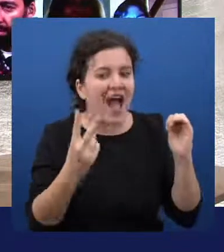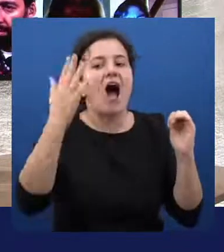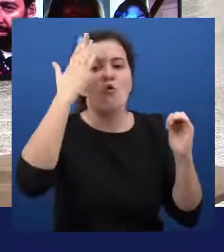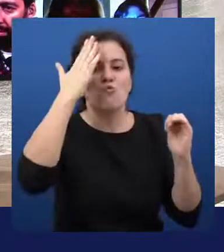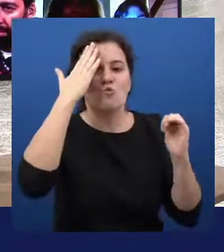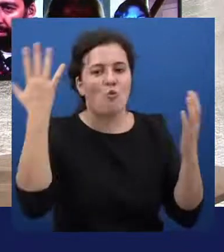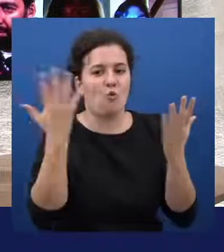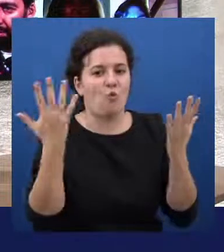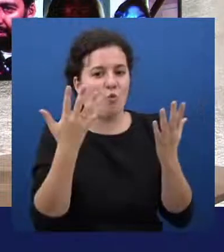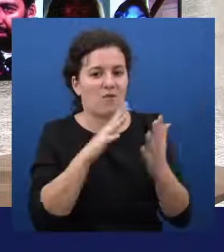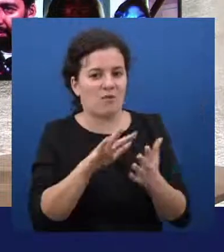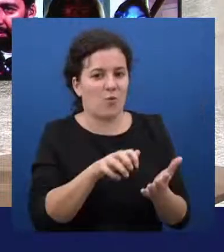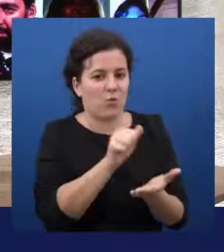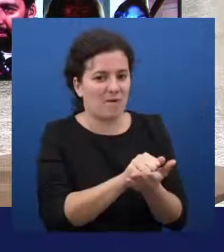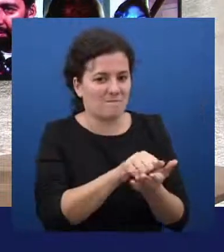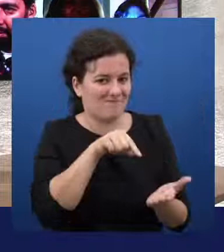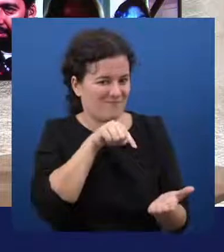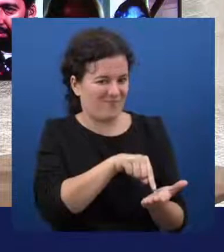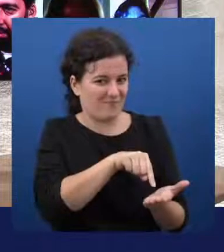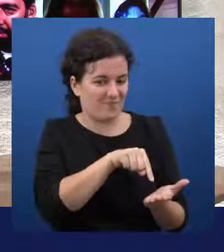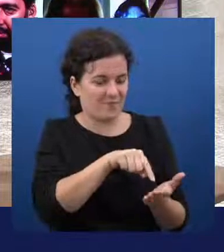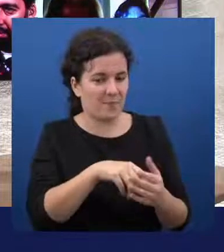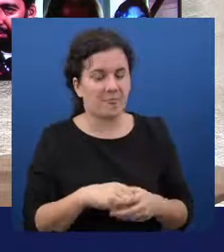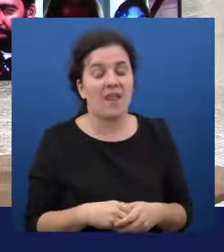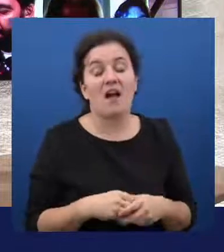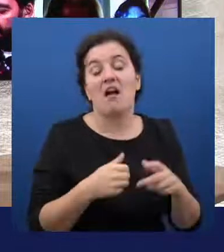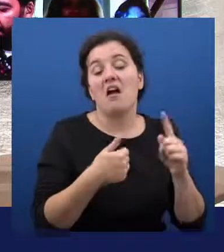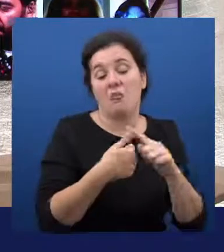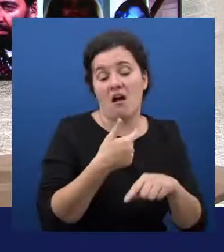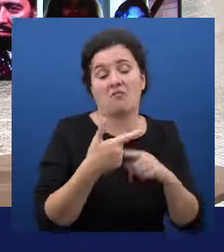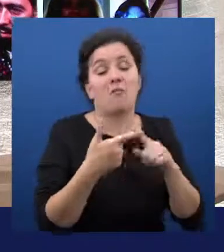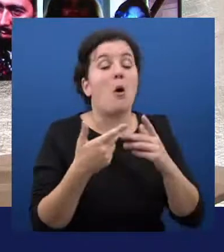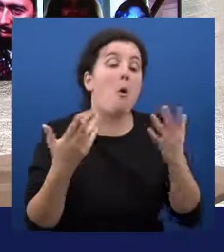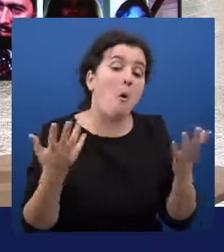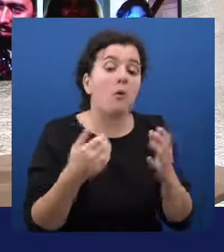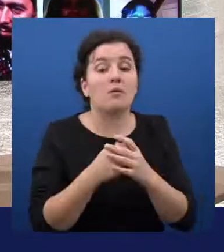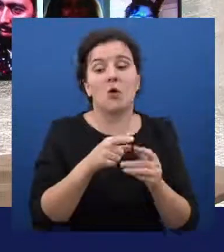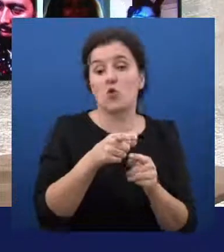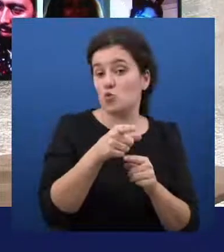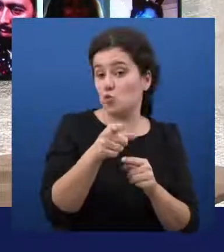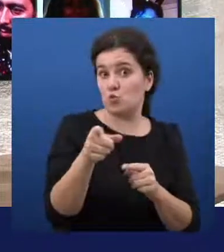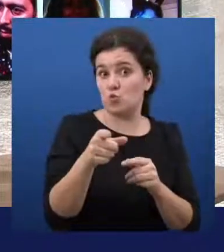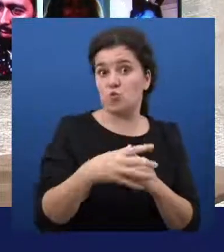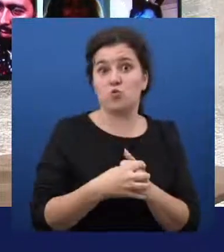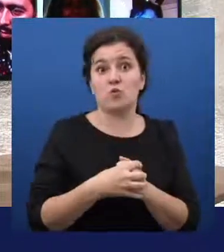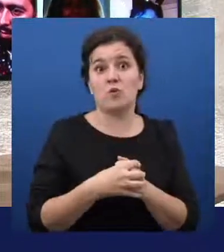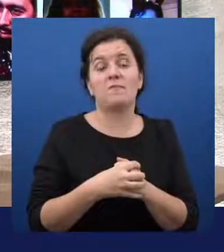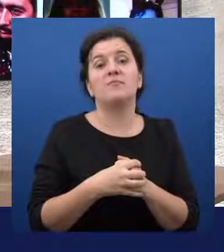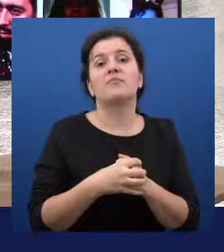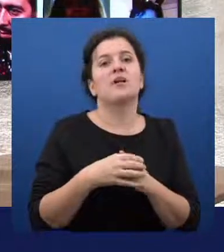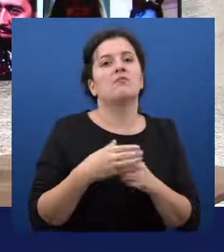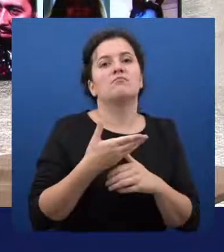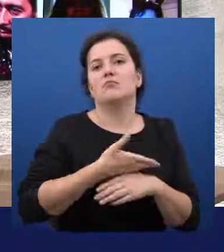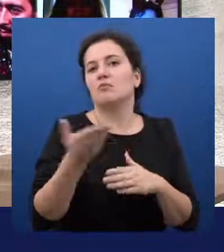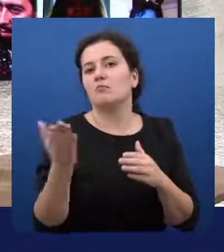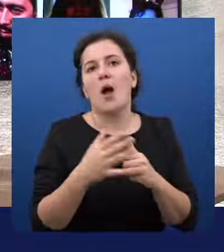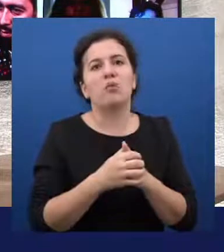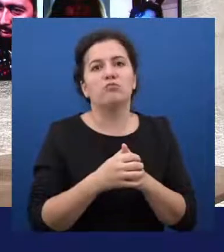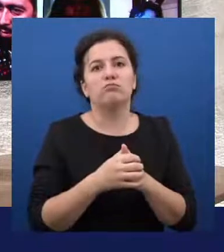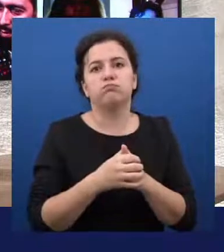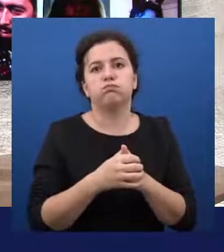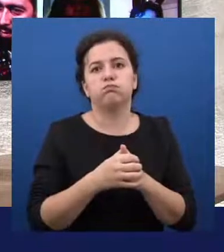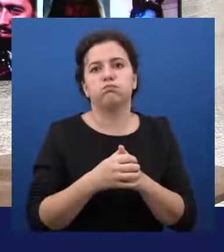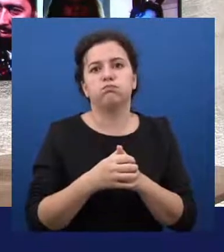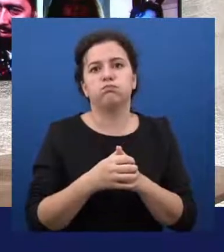example. But if you are out there in like factories and you are